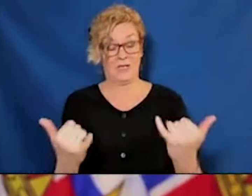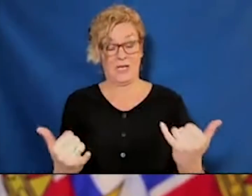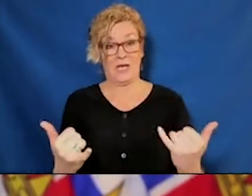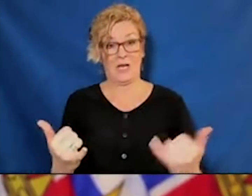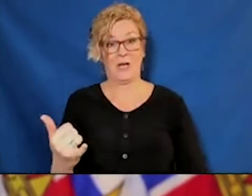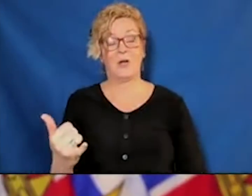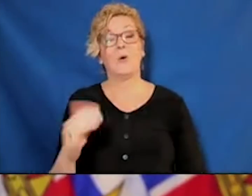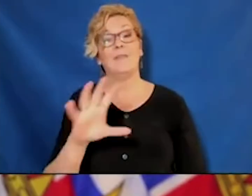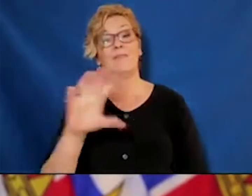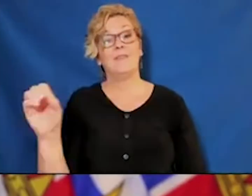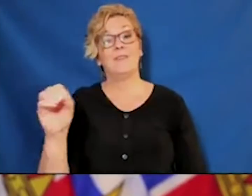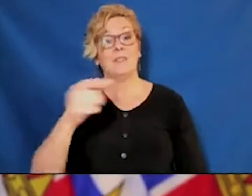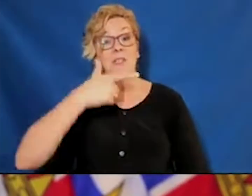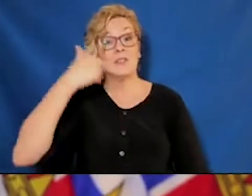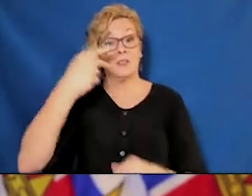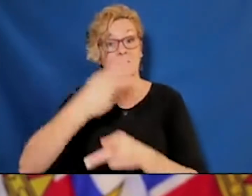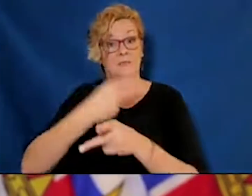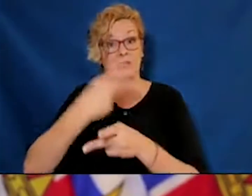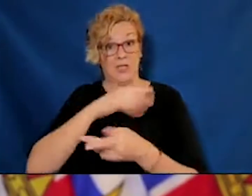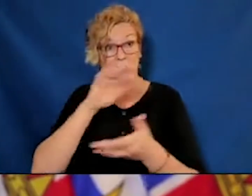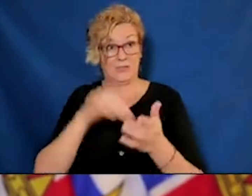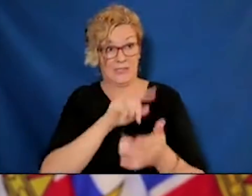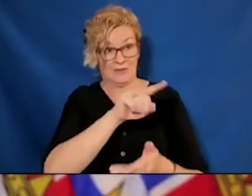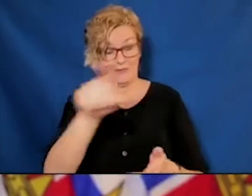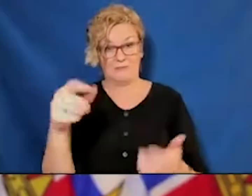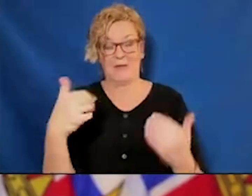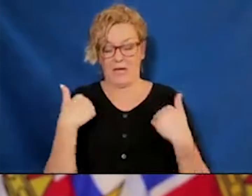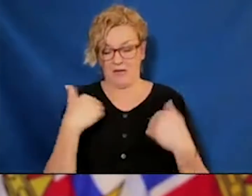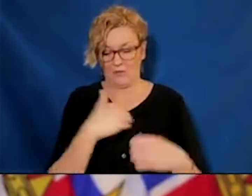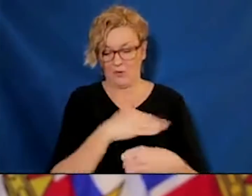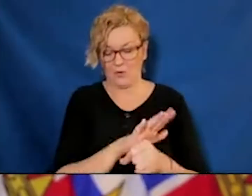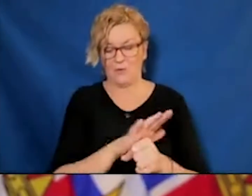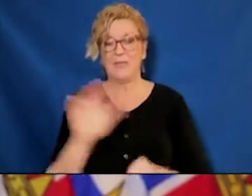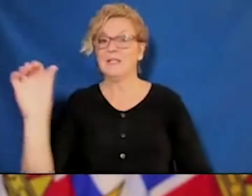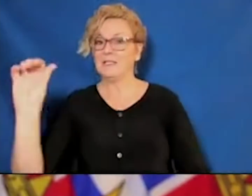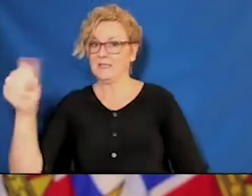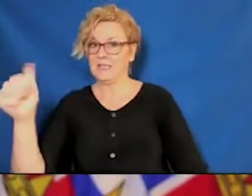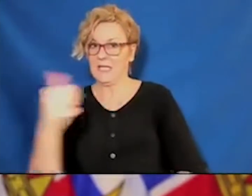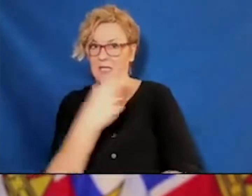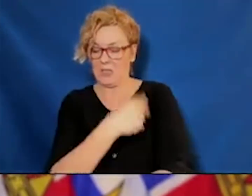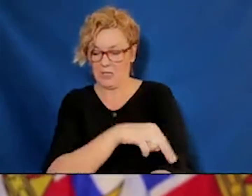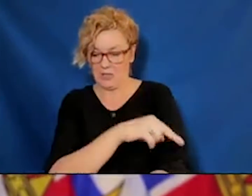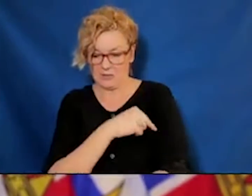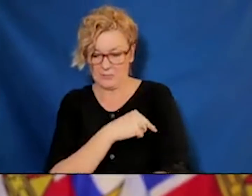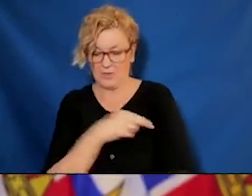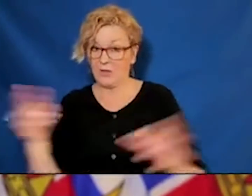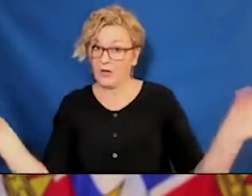1,364 residents right now and 669 staff who have active cases.